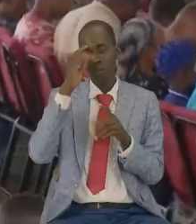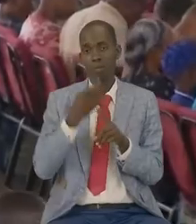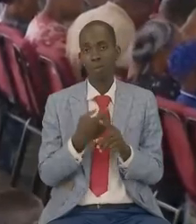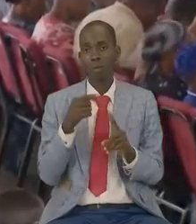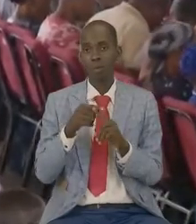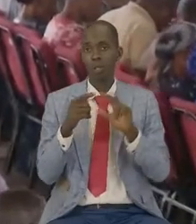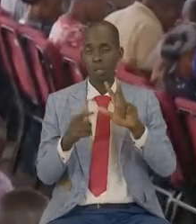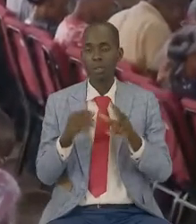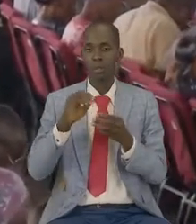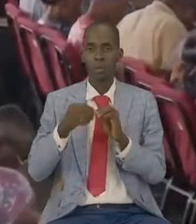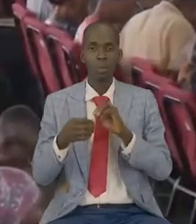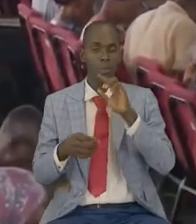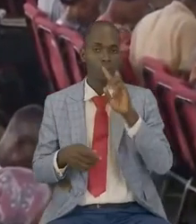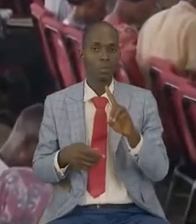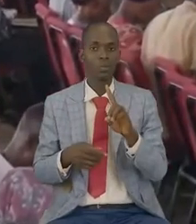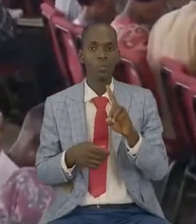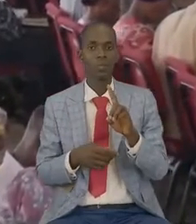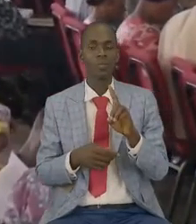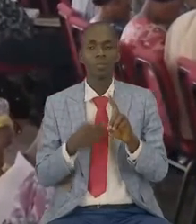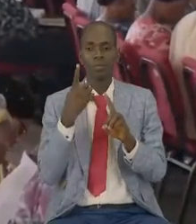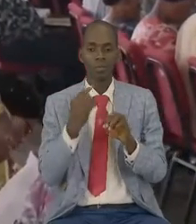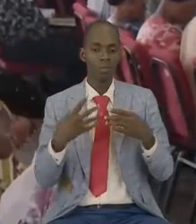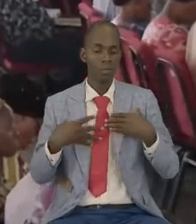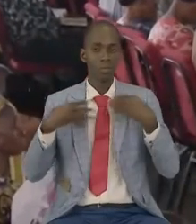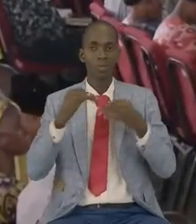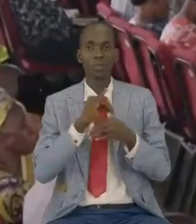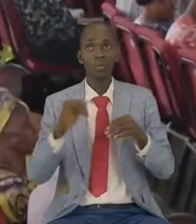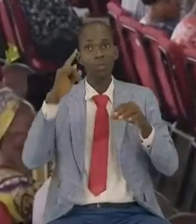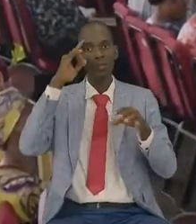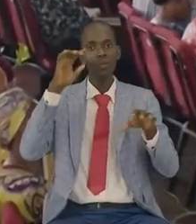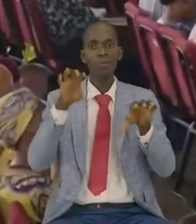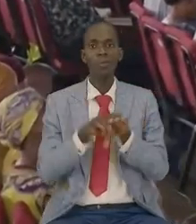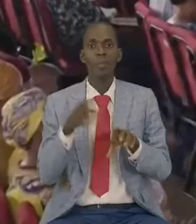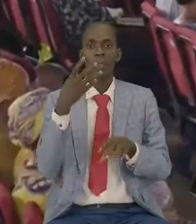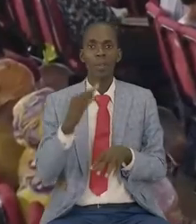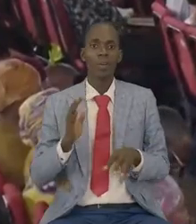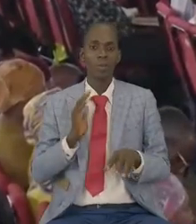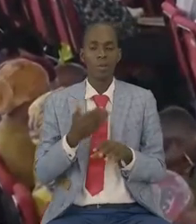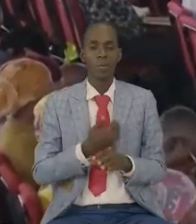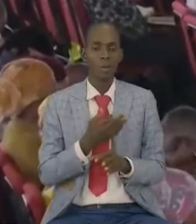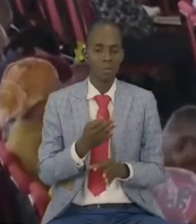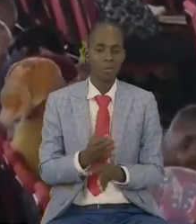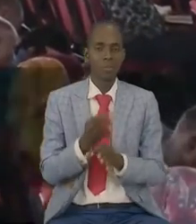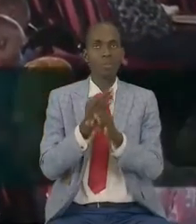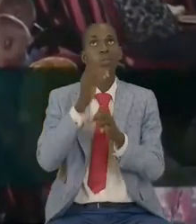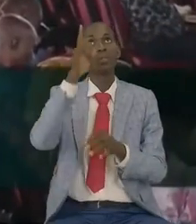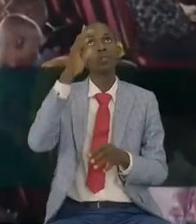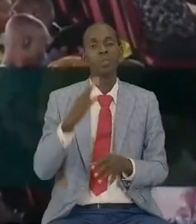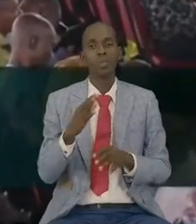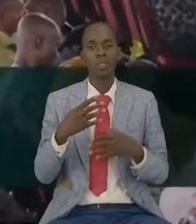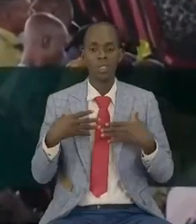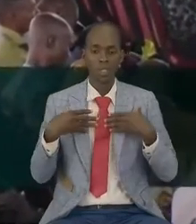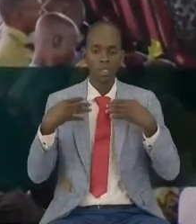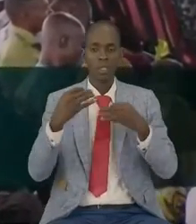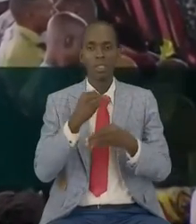one, we're looking at the healing covenant of our faithful God. Healing